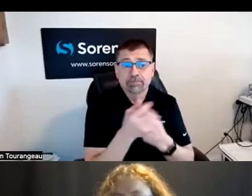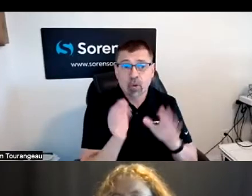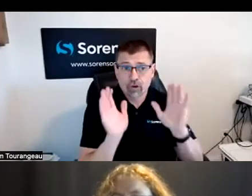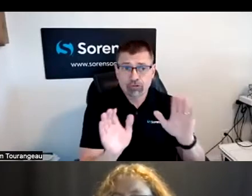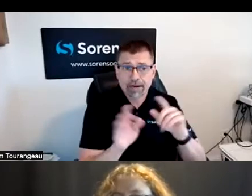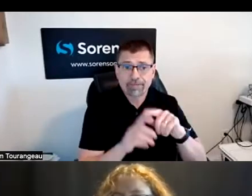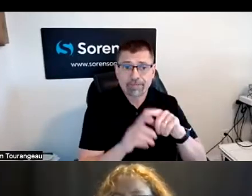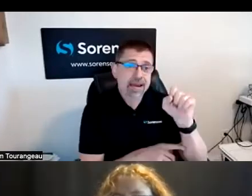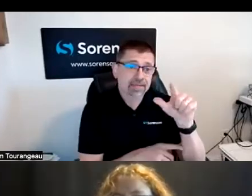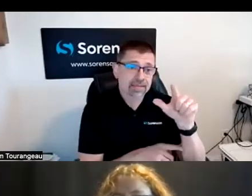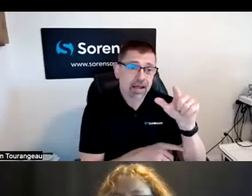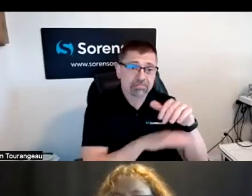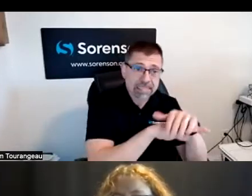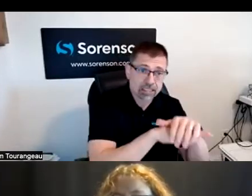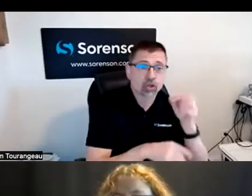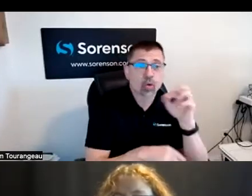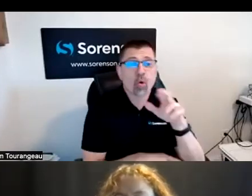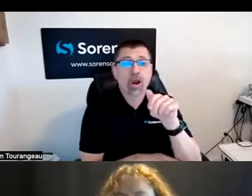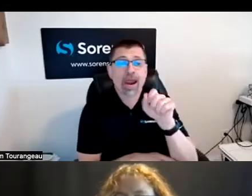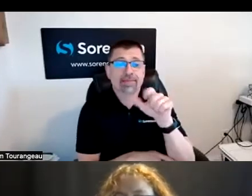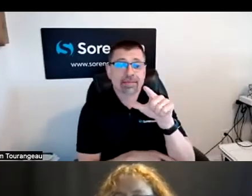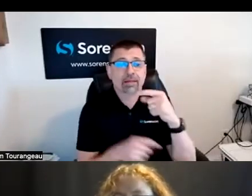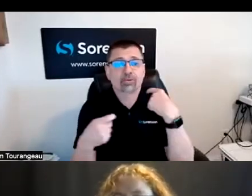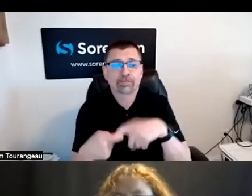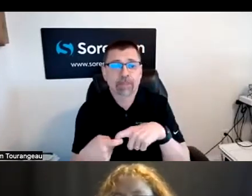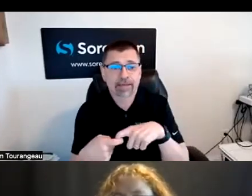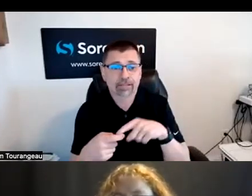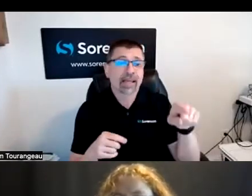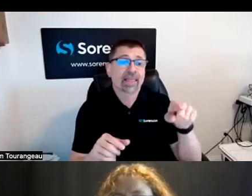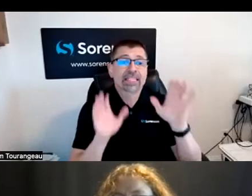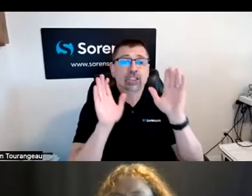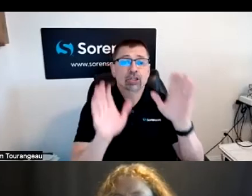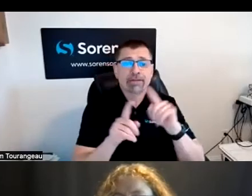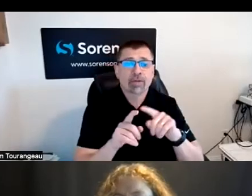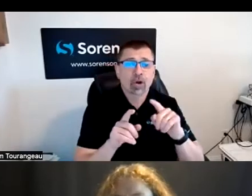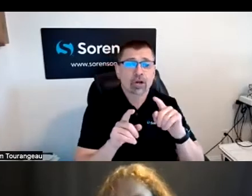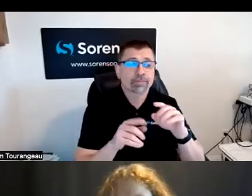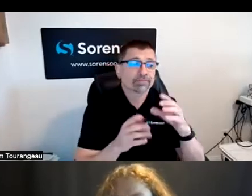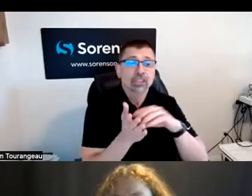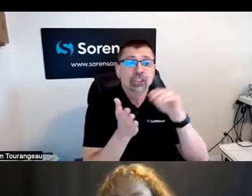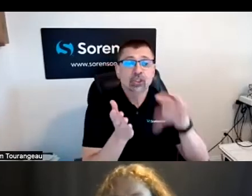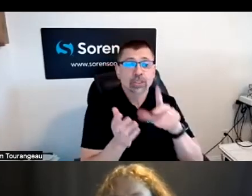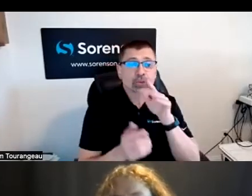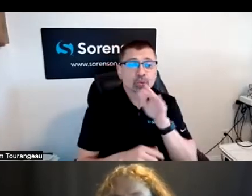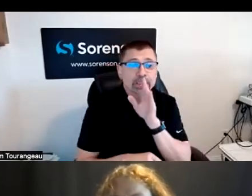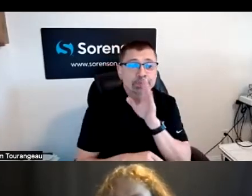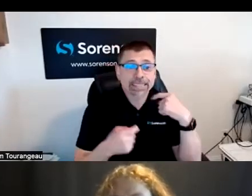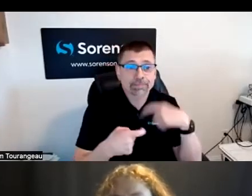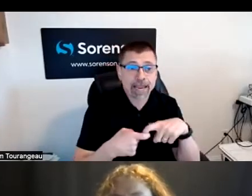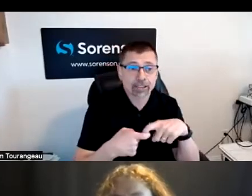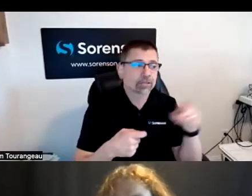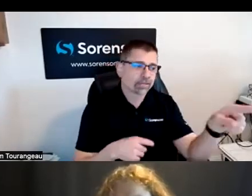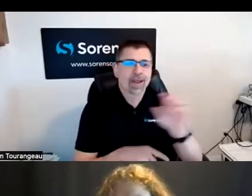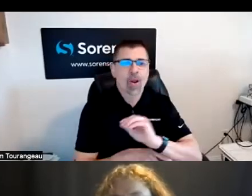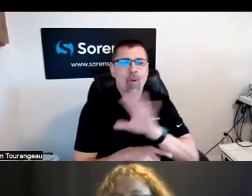then the callers on both sides with the interpreter. You could use ASL or English. You could also have a Spanish interpreter. So it's great